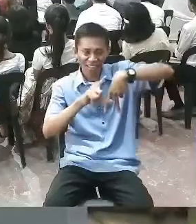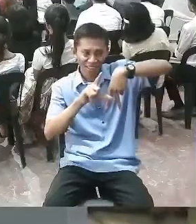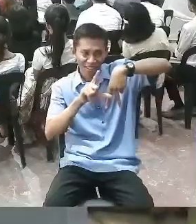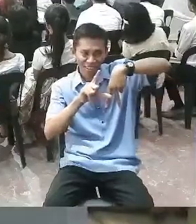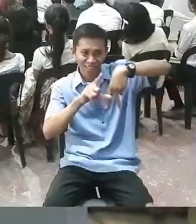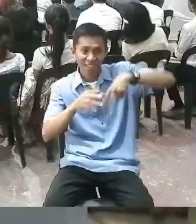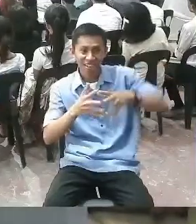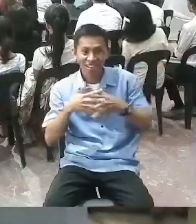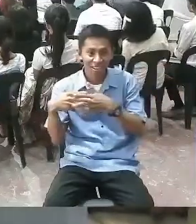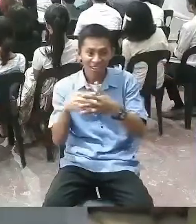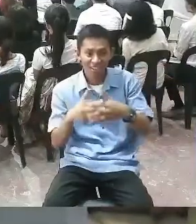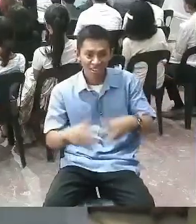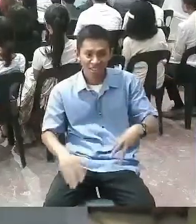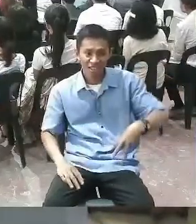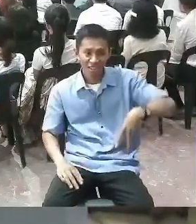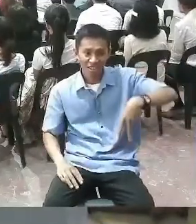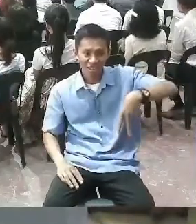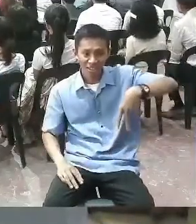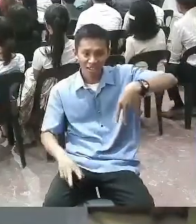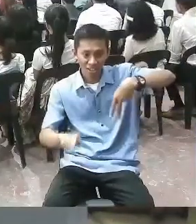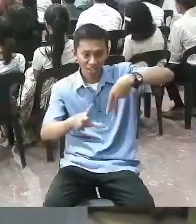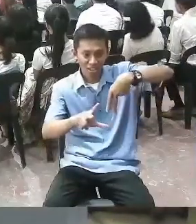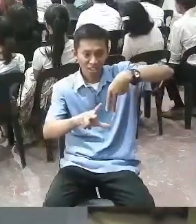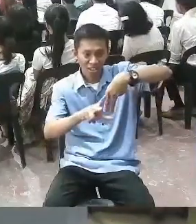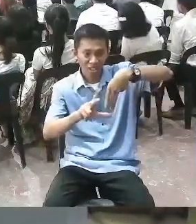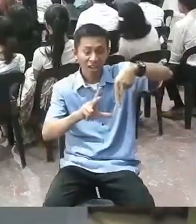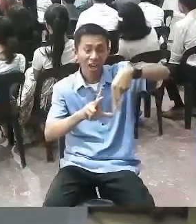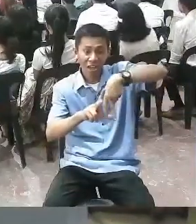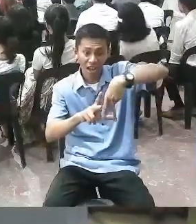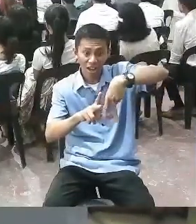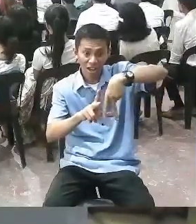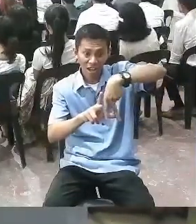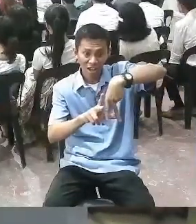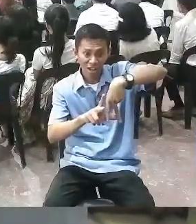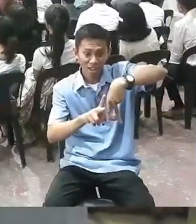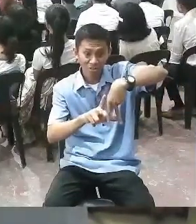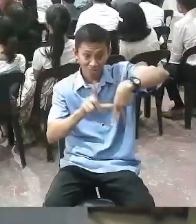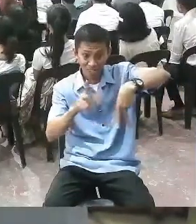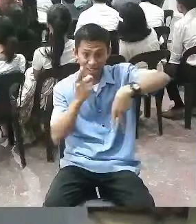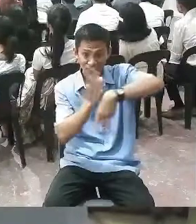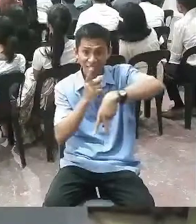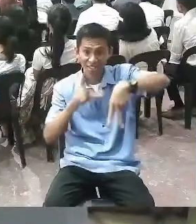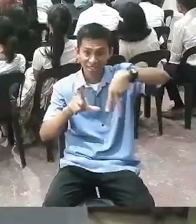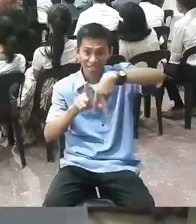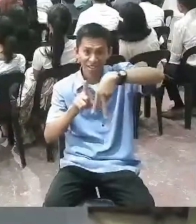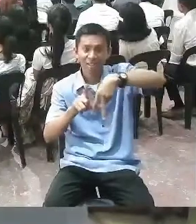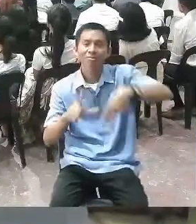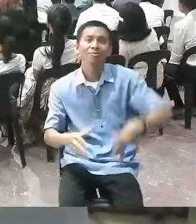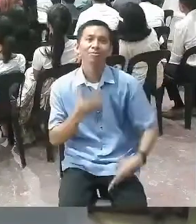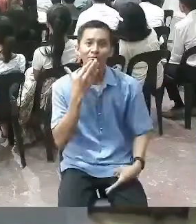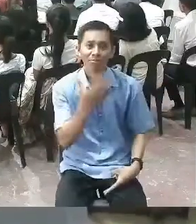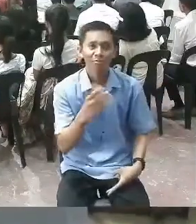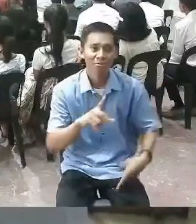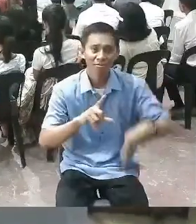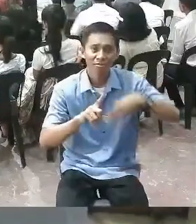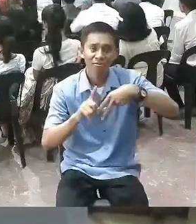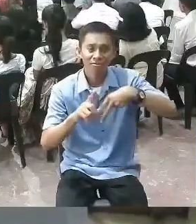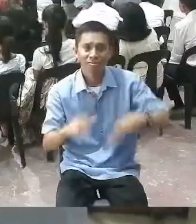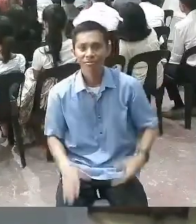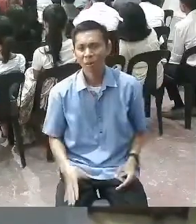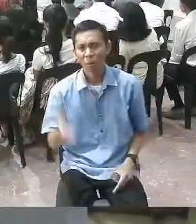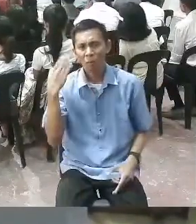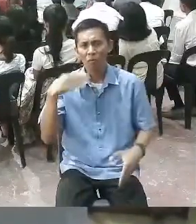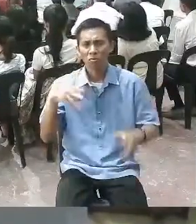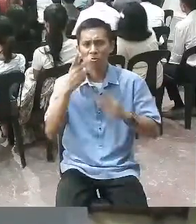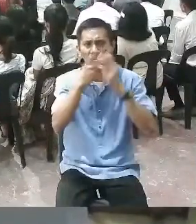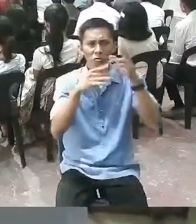in is Sin City. Okay, but anyway, we were walking around in one of the